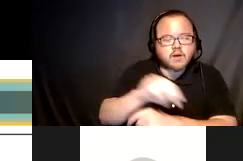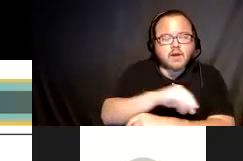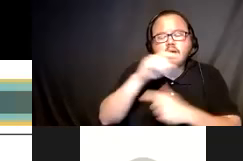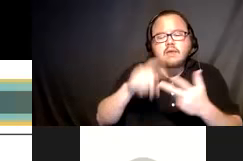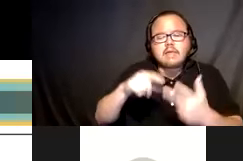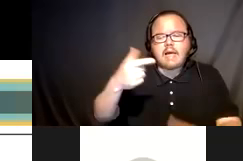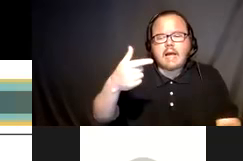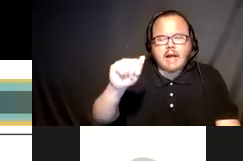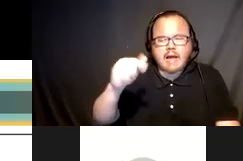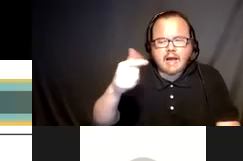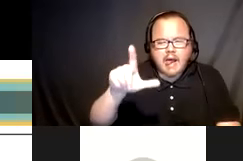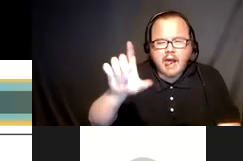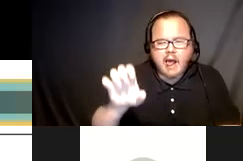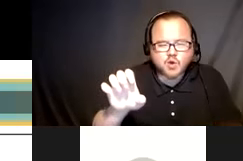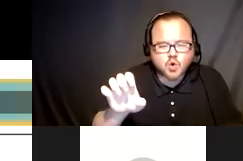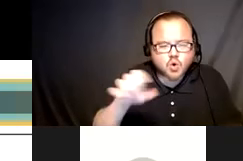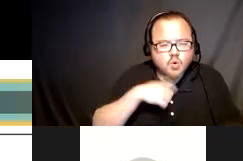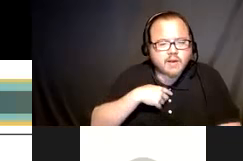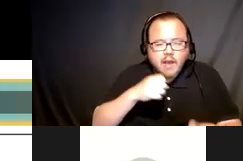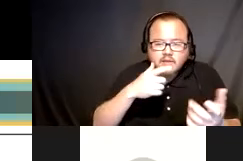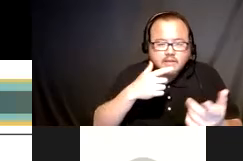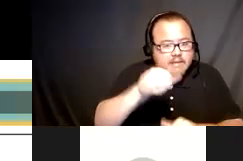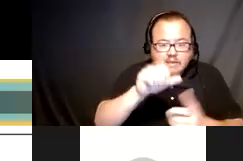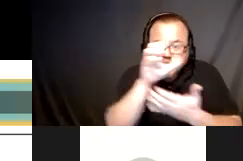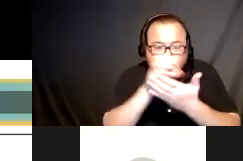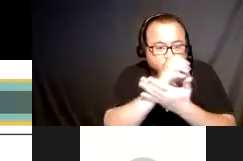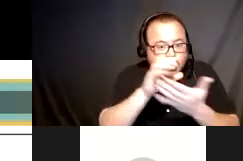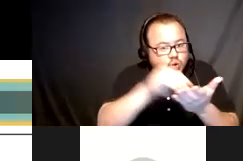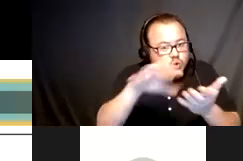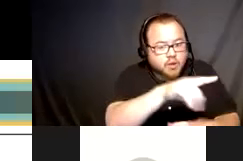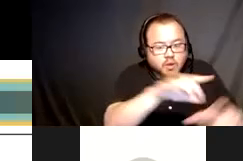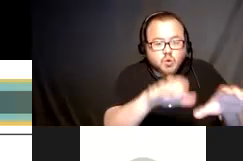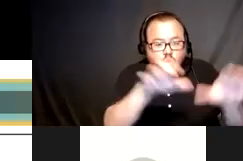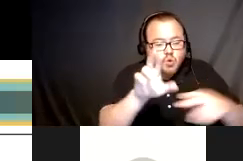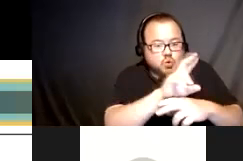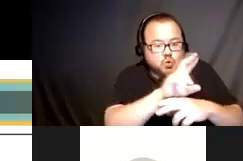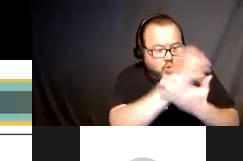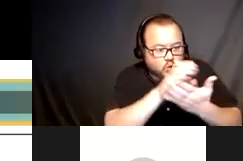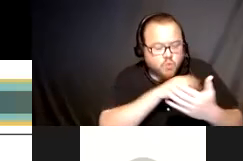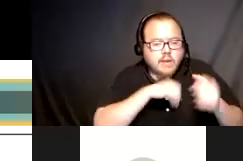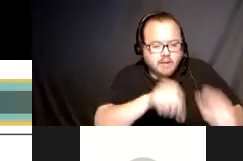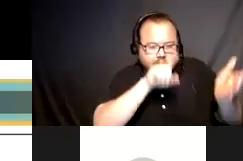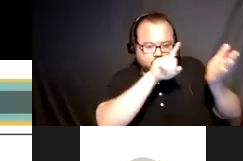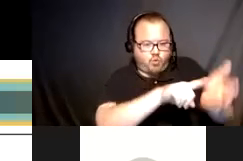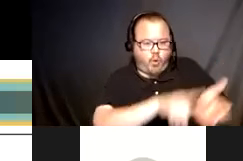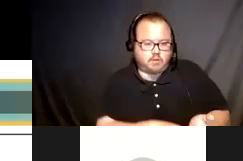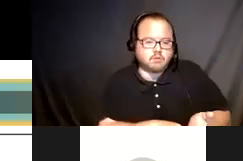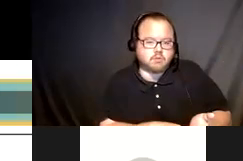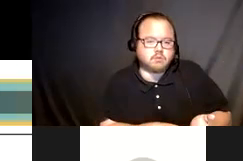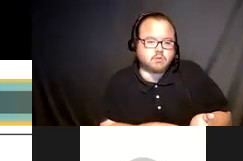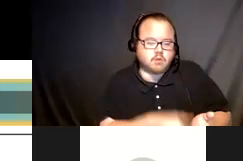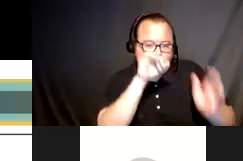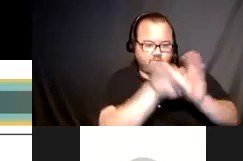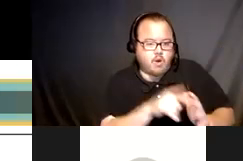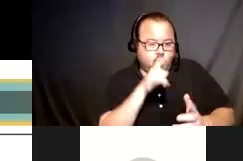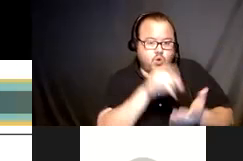us to track and monitor any searches that students may be doing that are concerning, and we can identify students who may be having